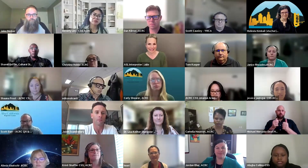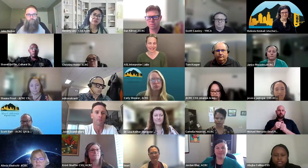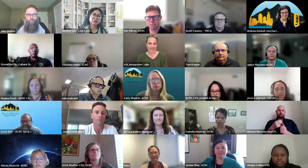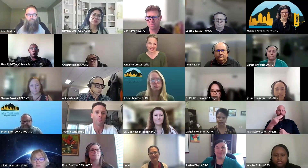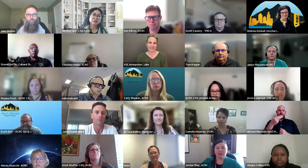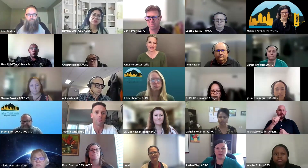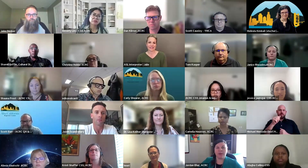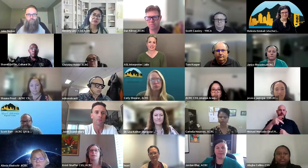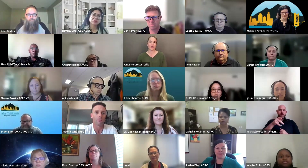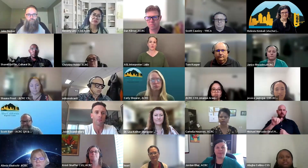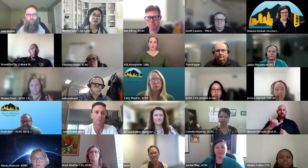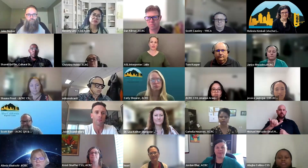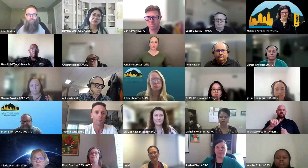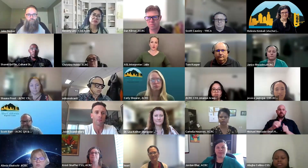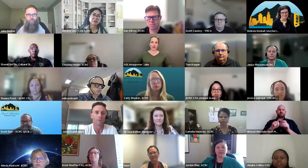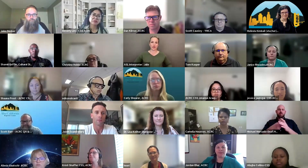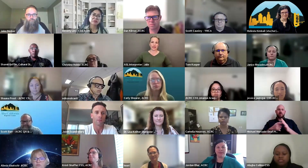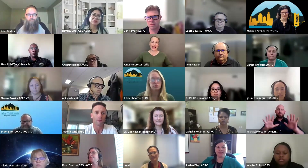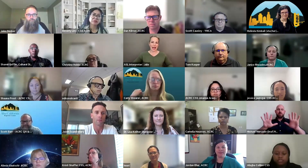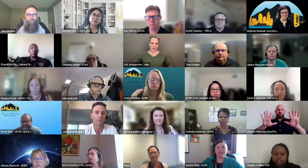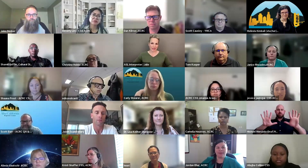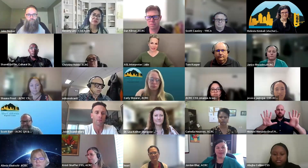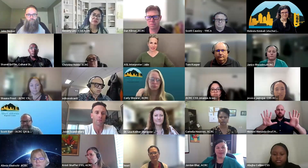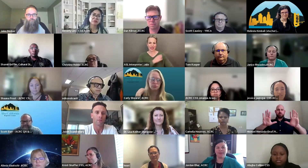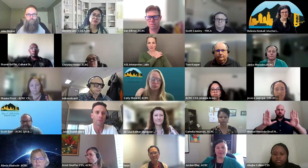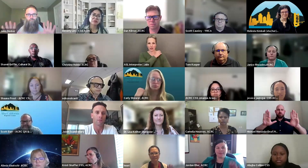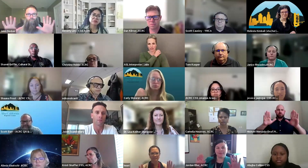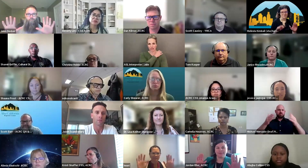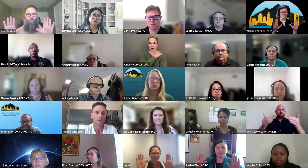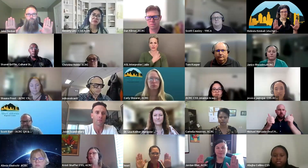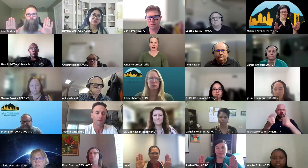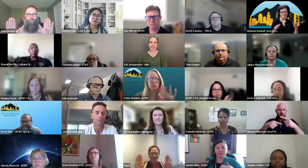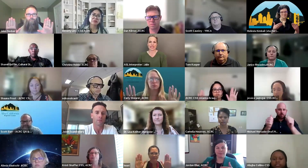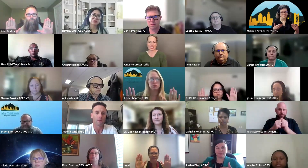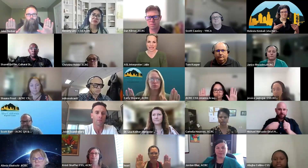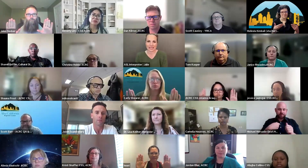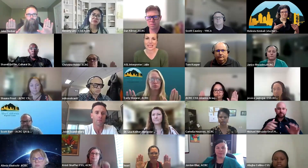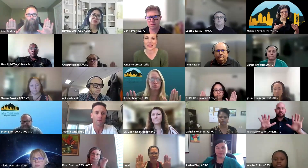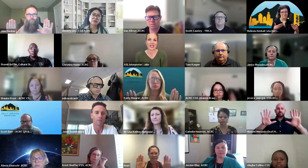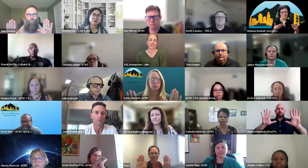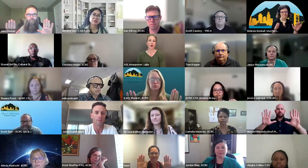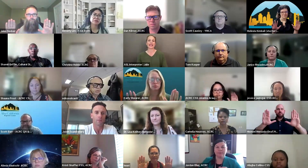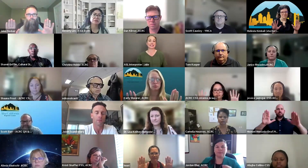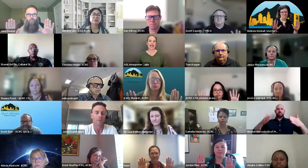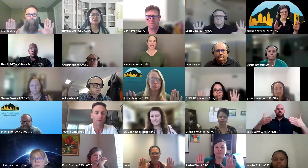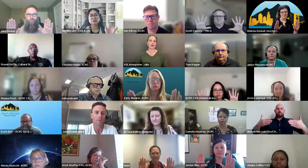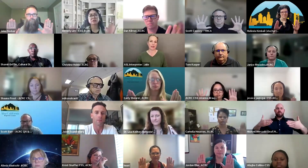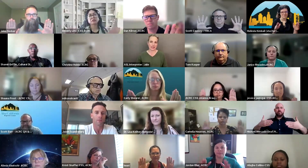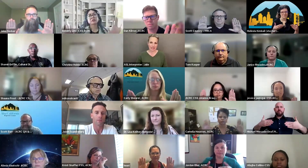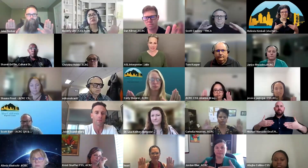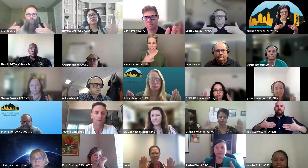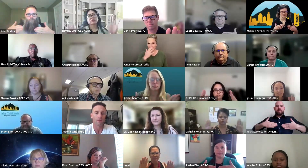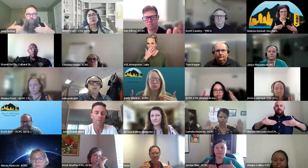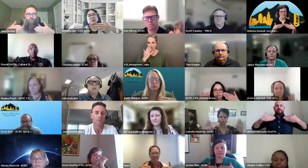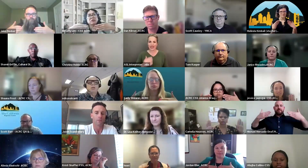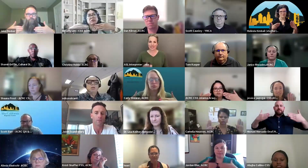excited. So with the word happy, you're going to start like this, and then just go ahead and sign with